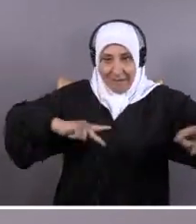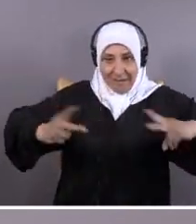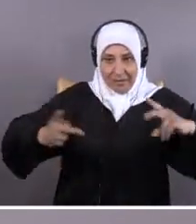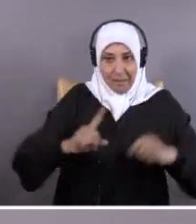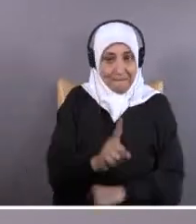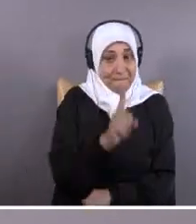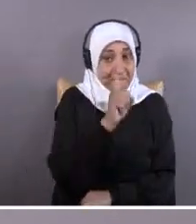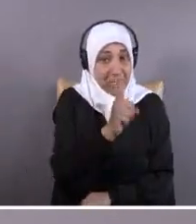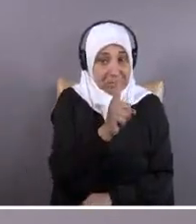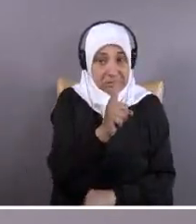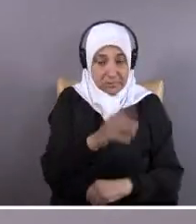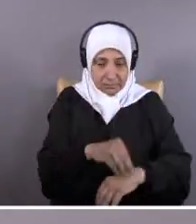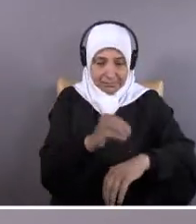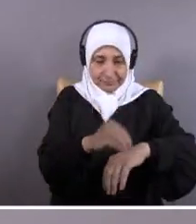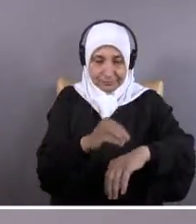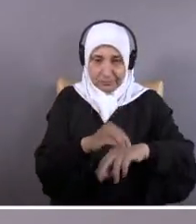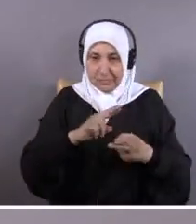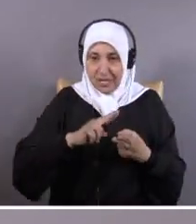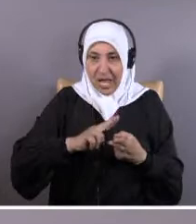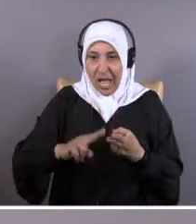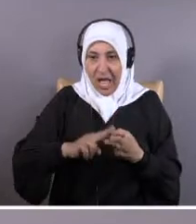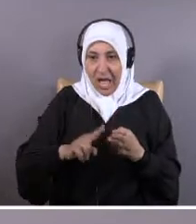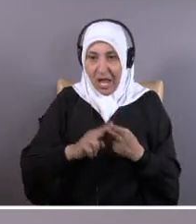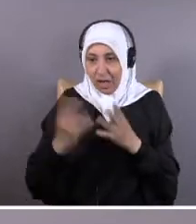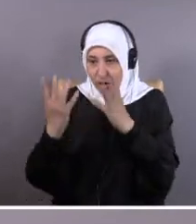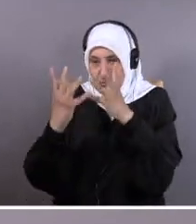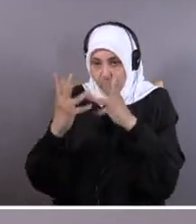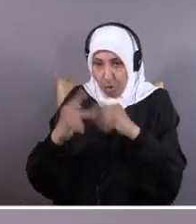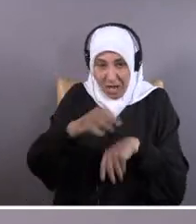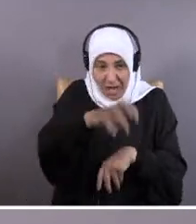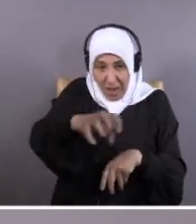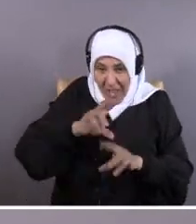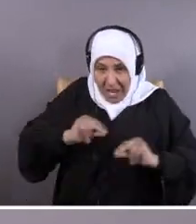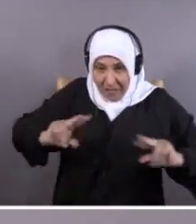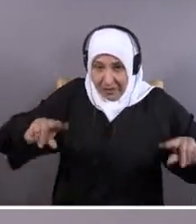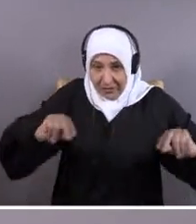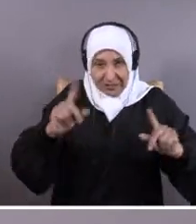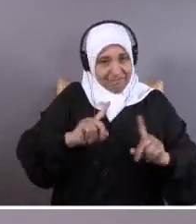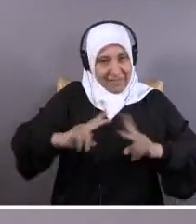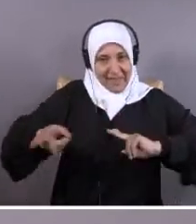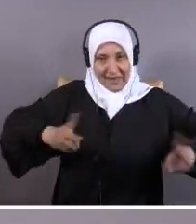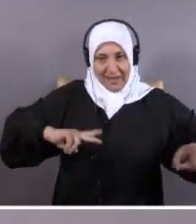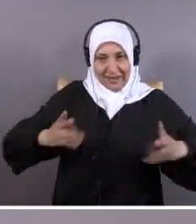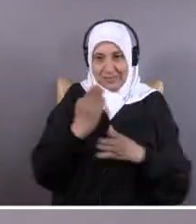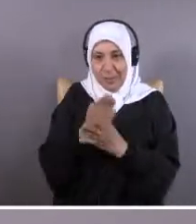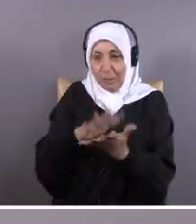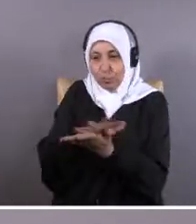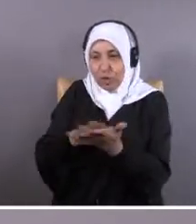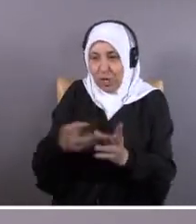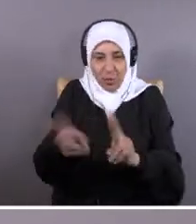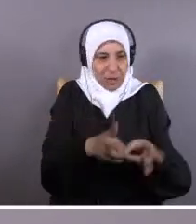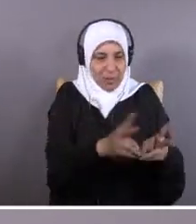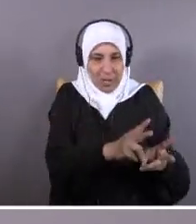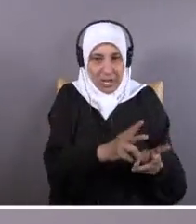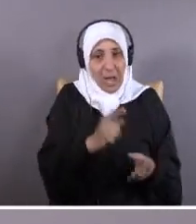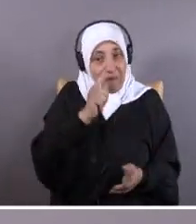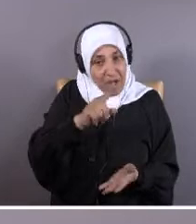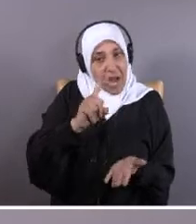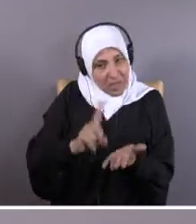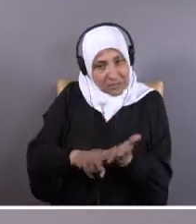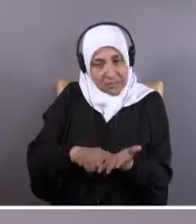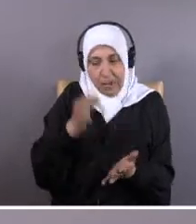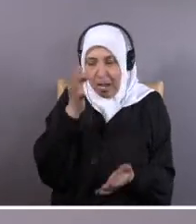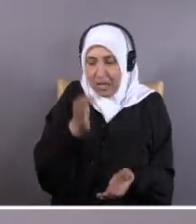one-size-fits-all solution to these climate challenges that we're facing. So we must be diverse